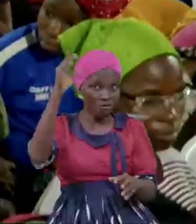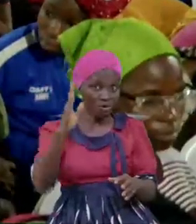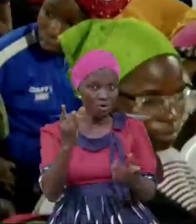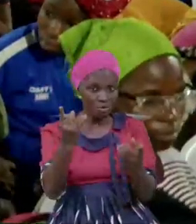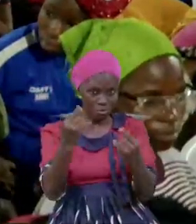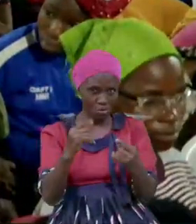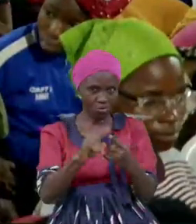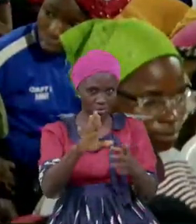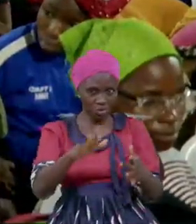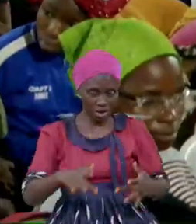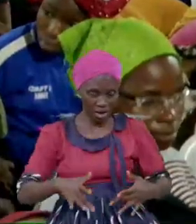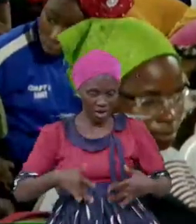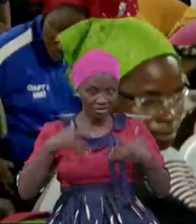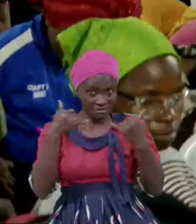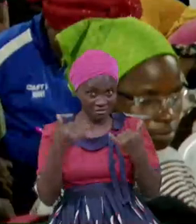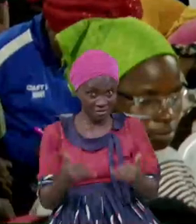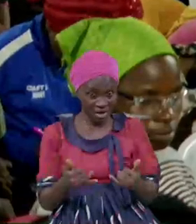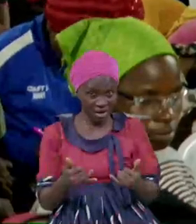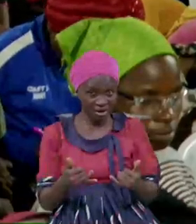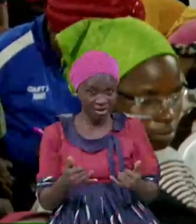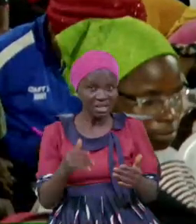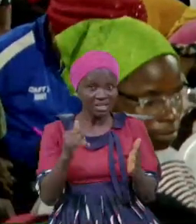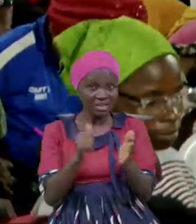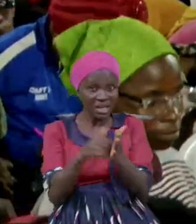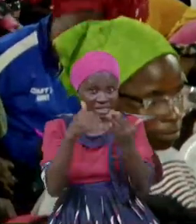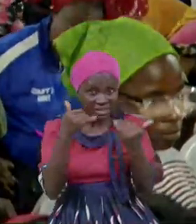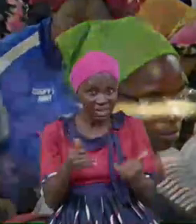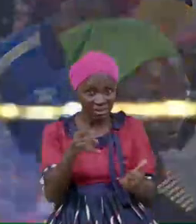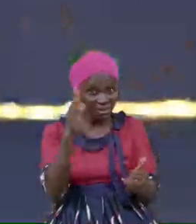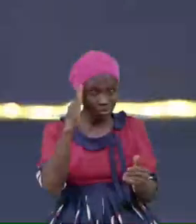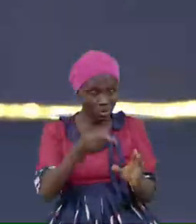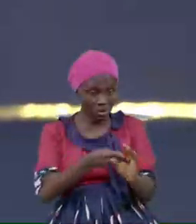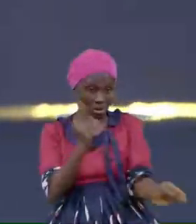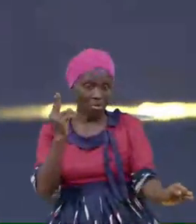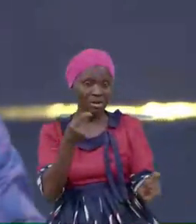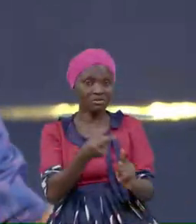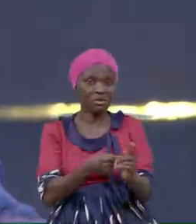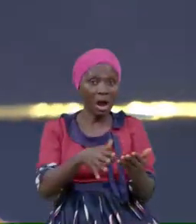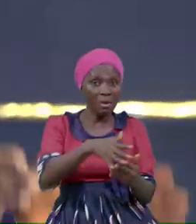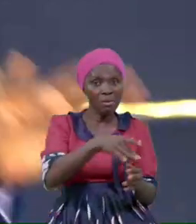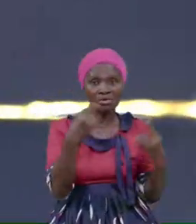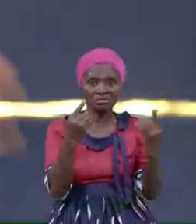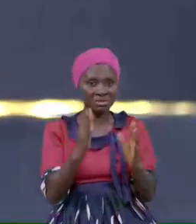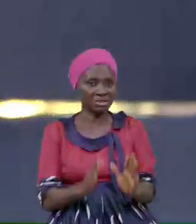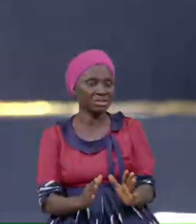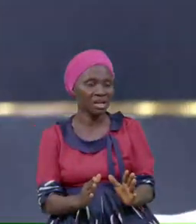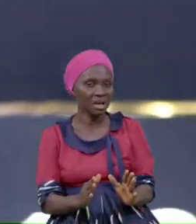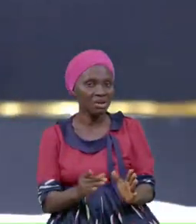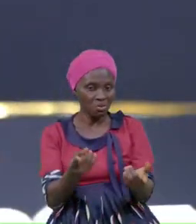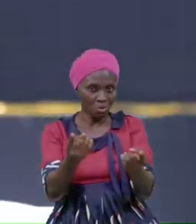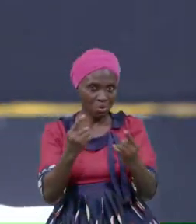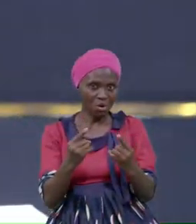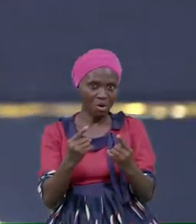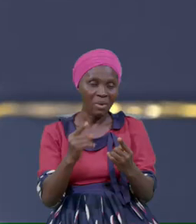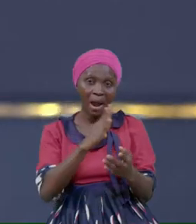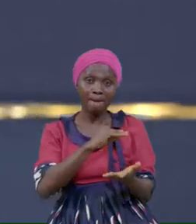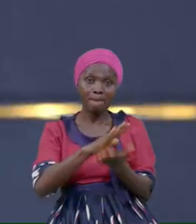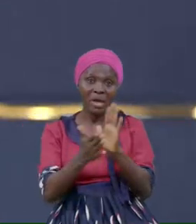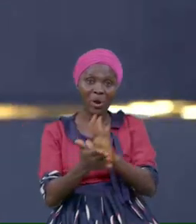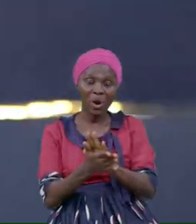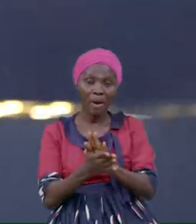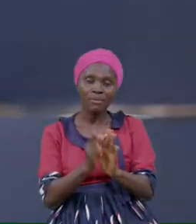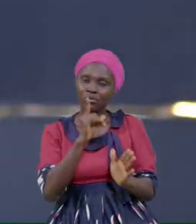out from among them and you'll become a real son, a real daughter of God. Raise